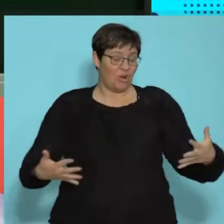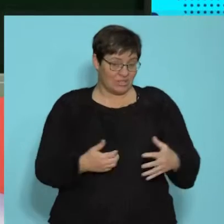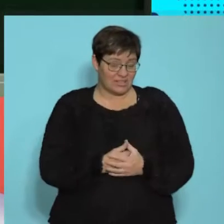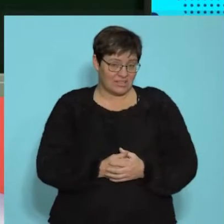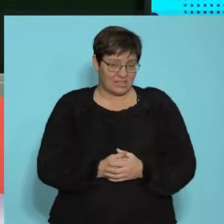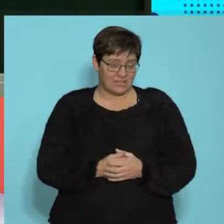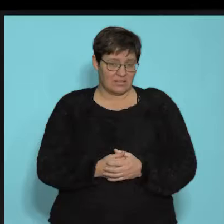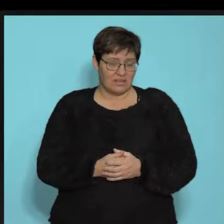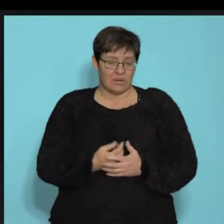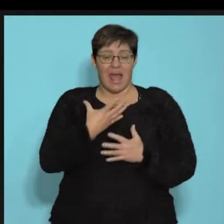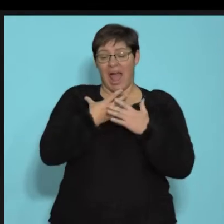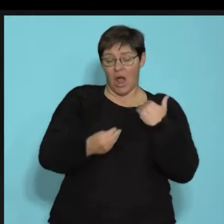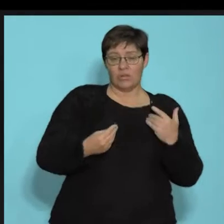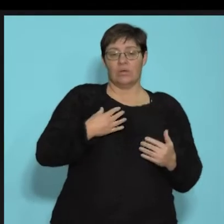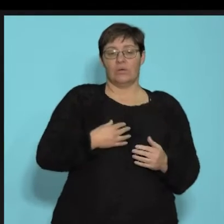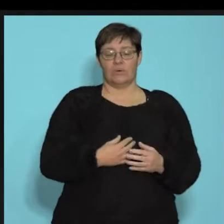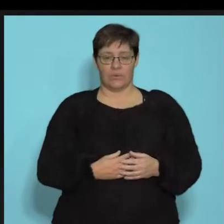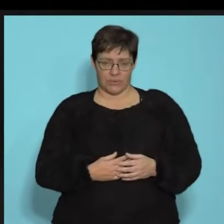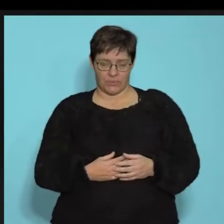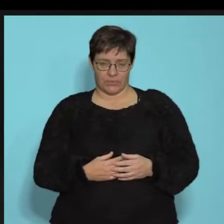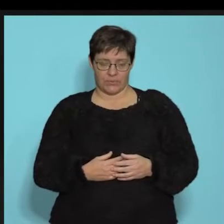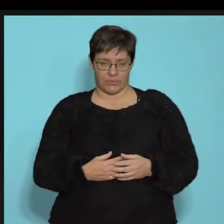work. Now when I want to breathe out,